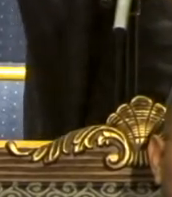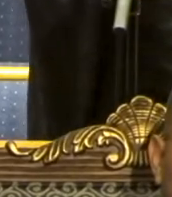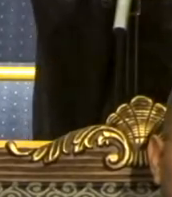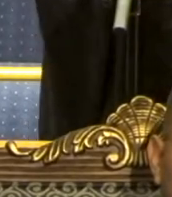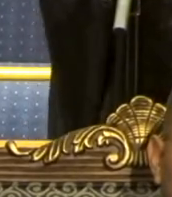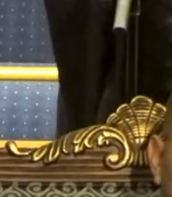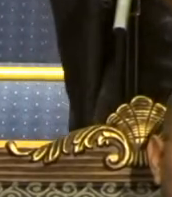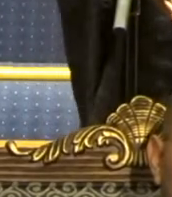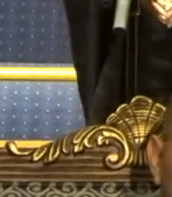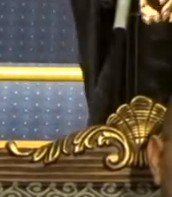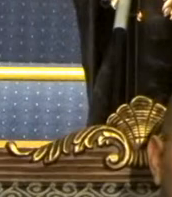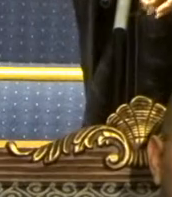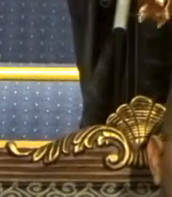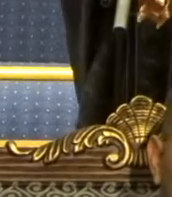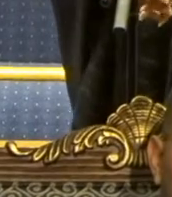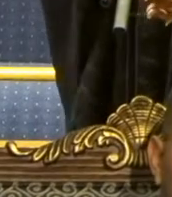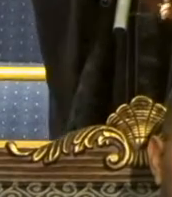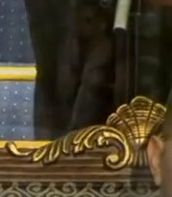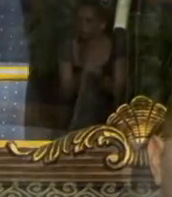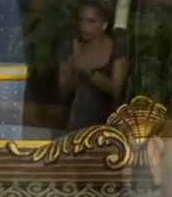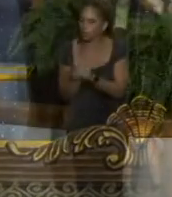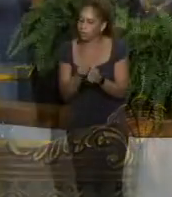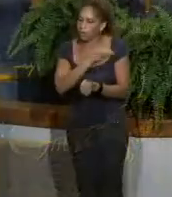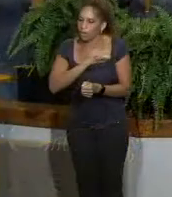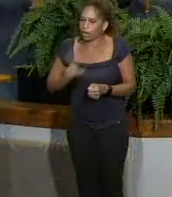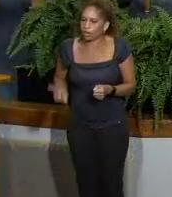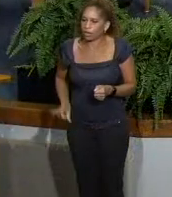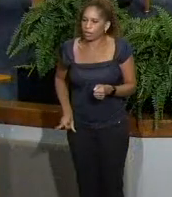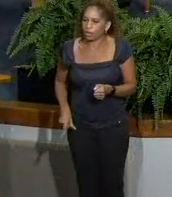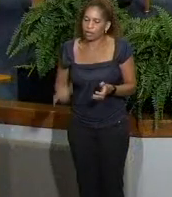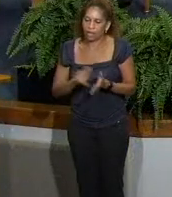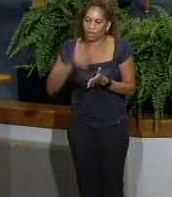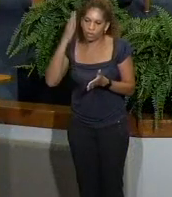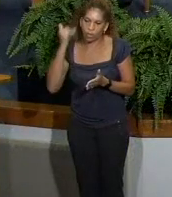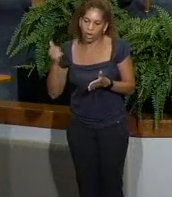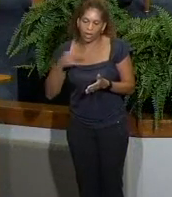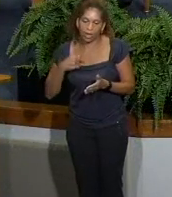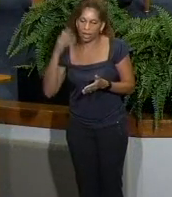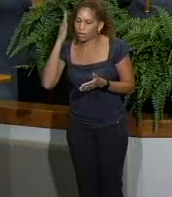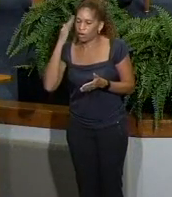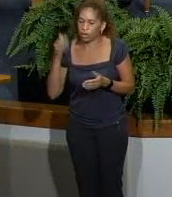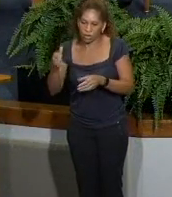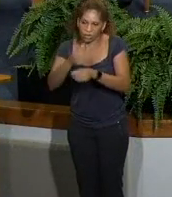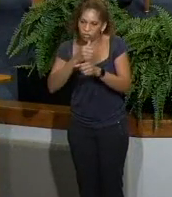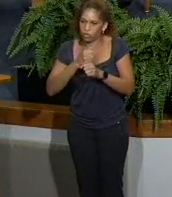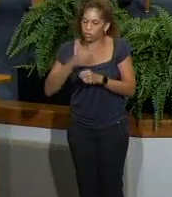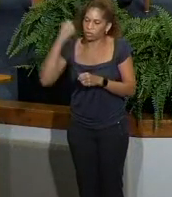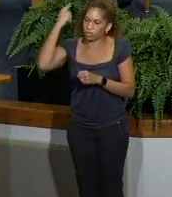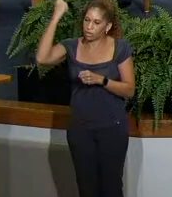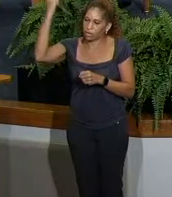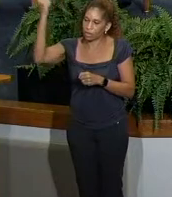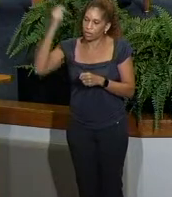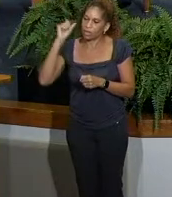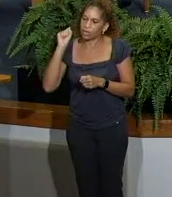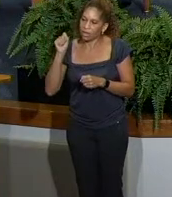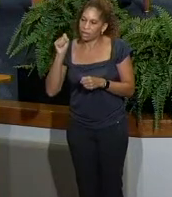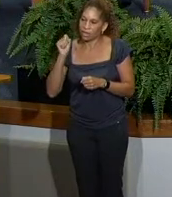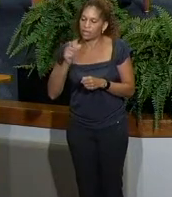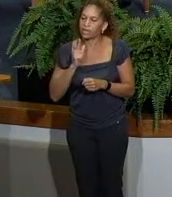work together for me. Oh, Lord, that's why I know I can trust you. Yes, I